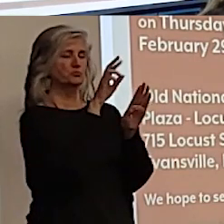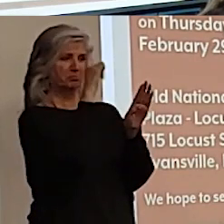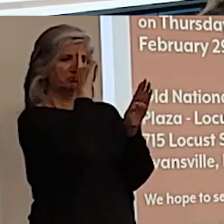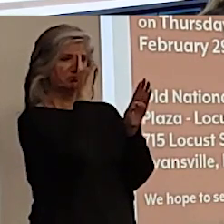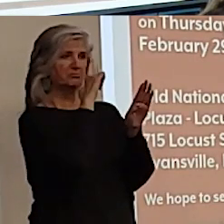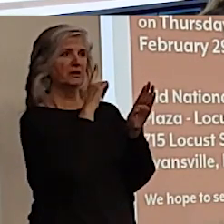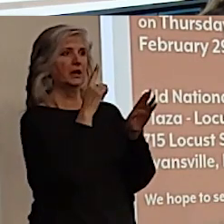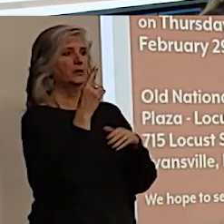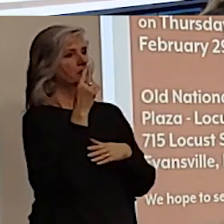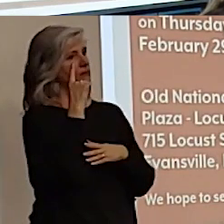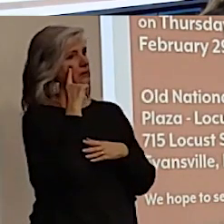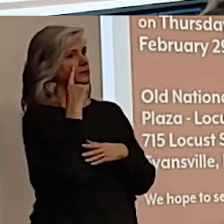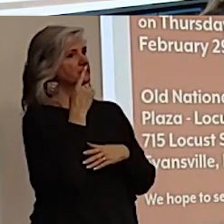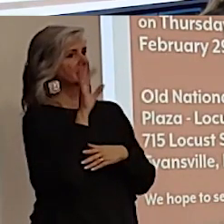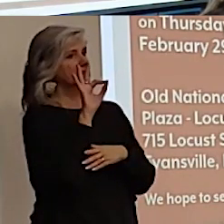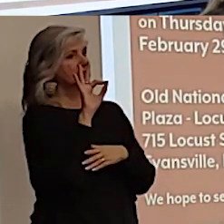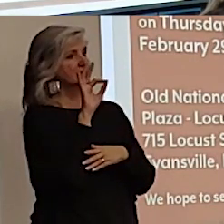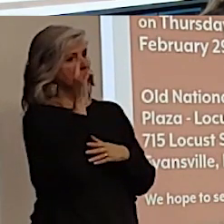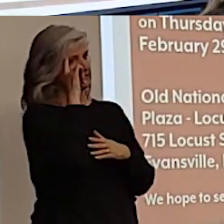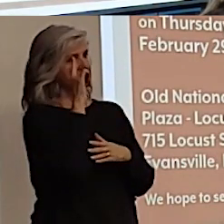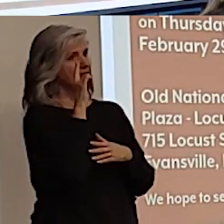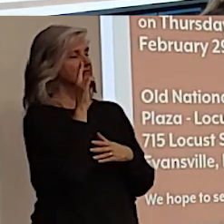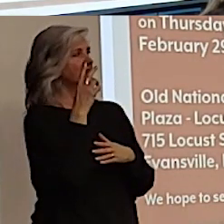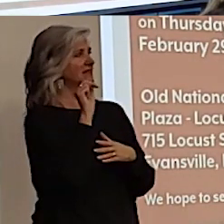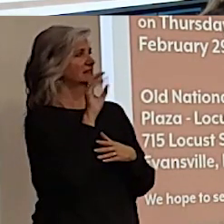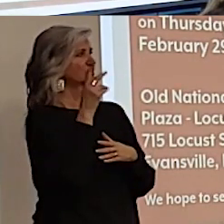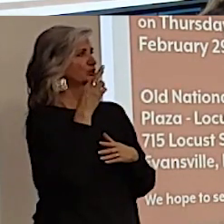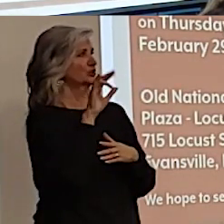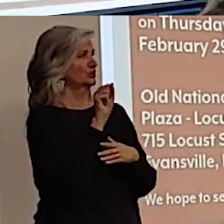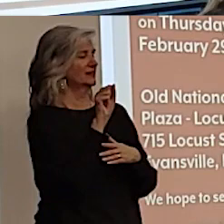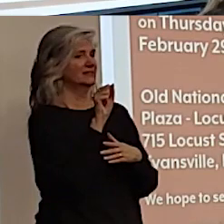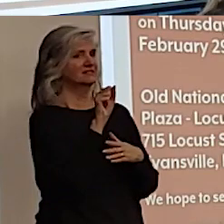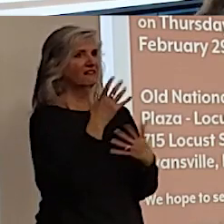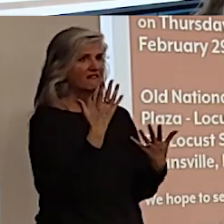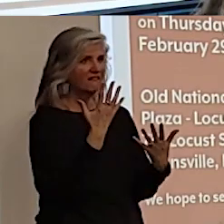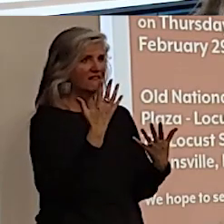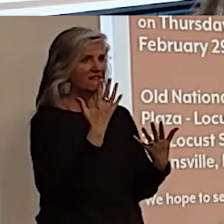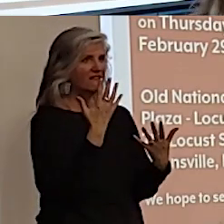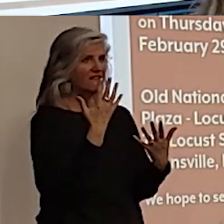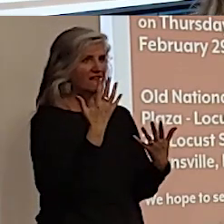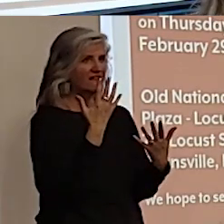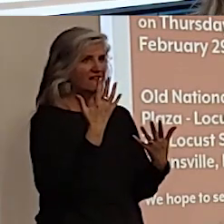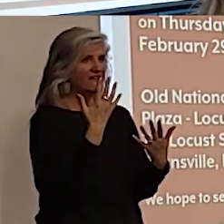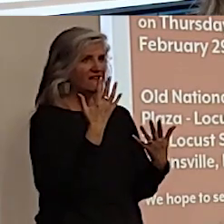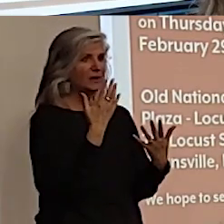went up to 9 cents, and then Chris kind of bursted my bubble. It's gonna Chris go back. Will do that.